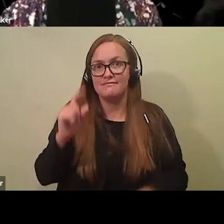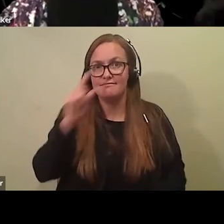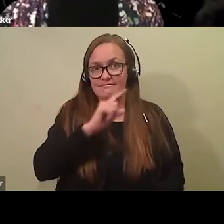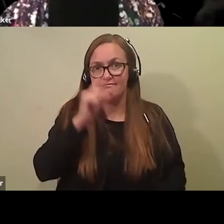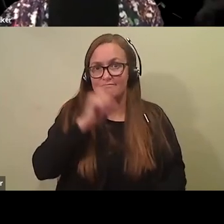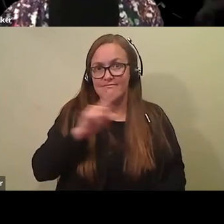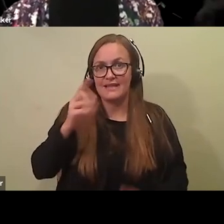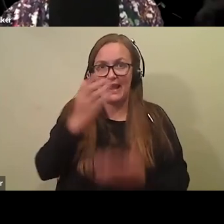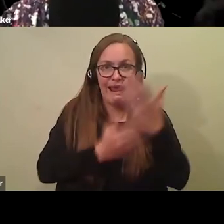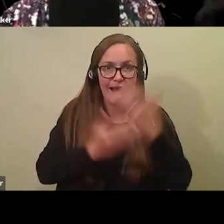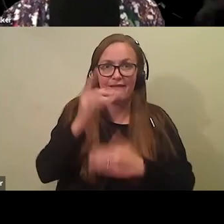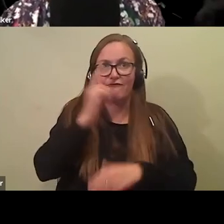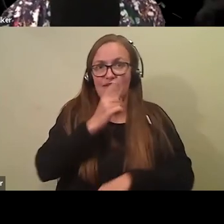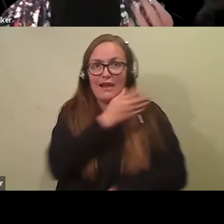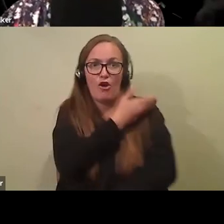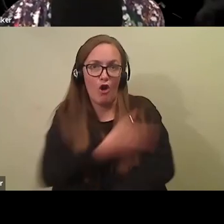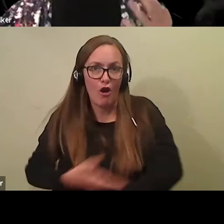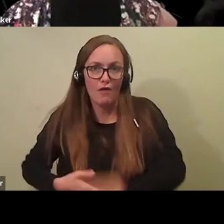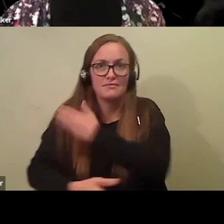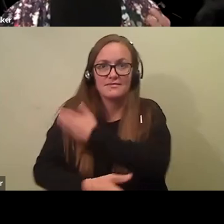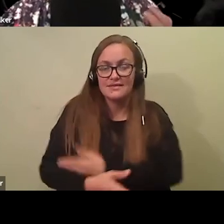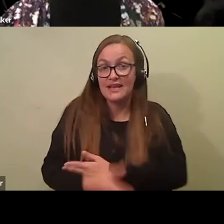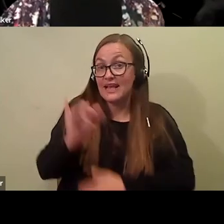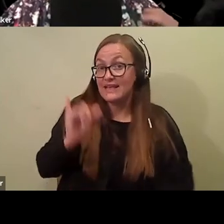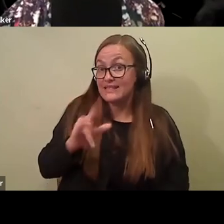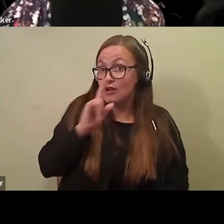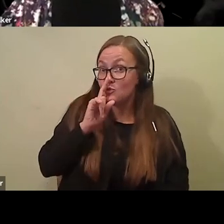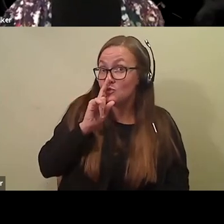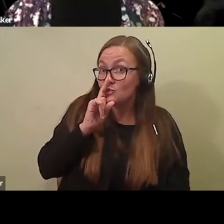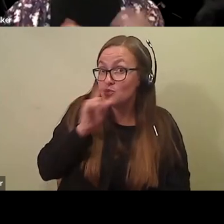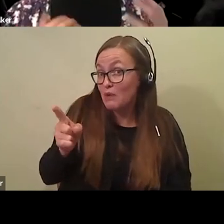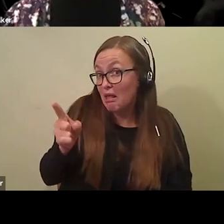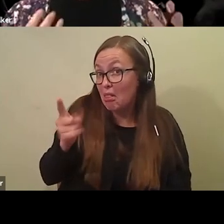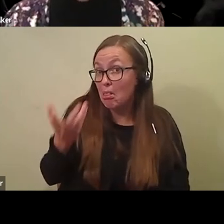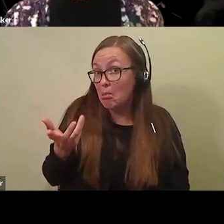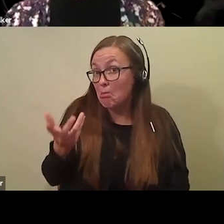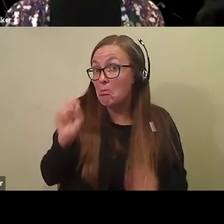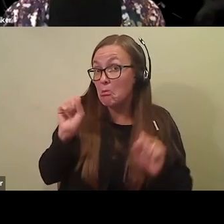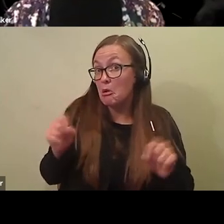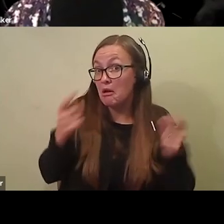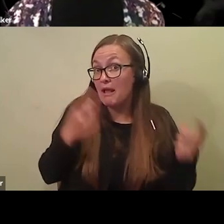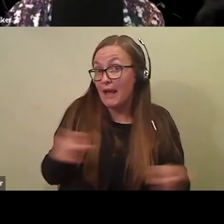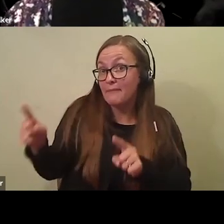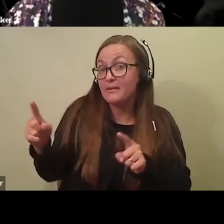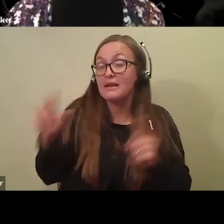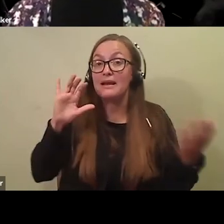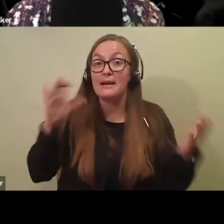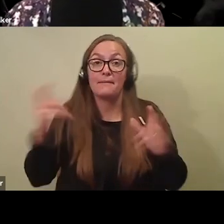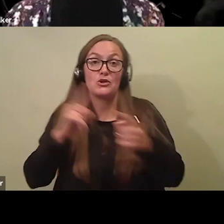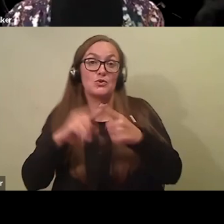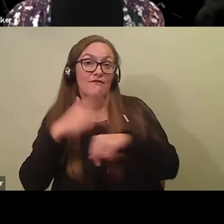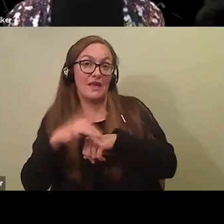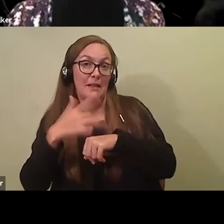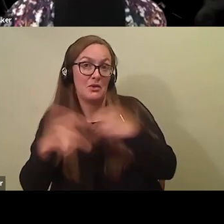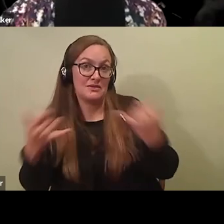series. So my question for you is, how realistic is this prosthetic limb technology compared to what's available for